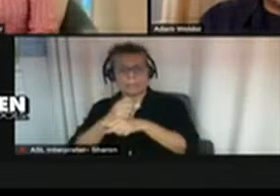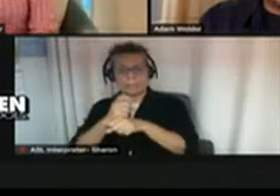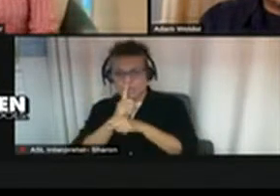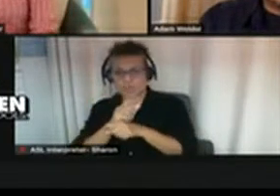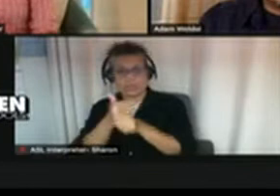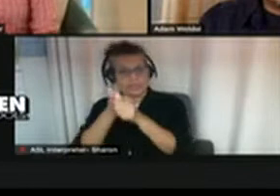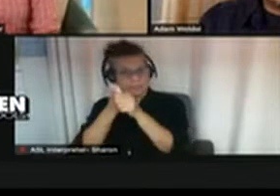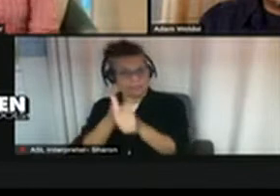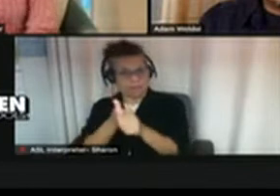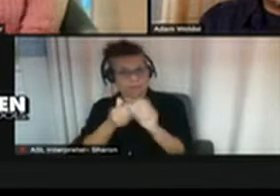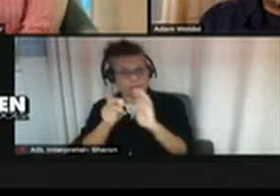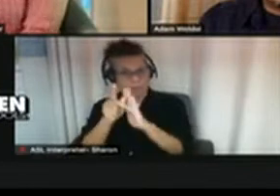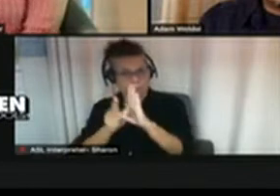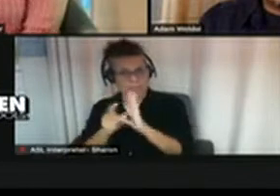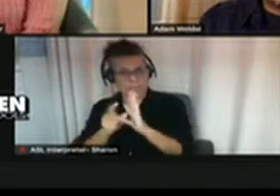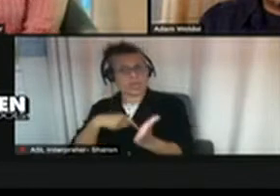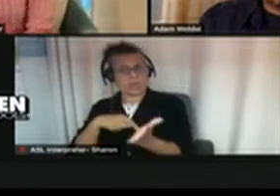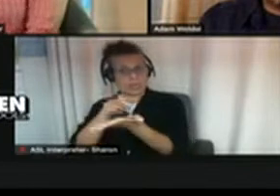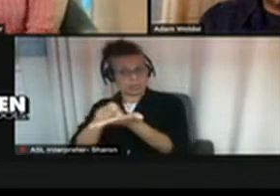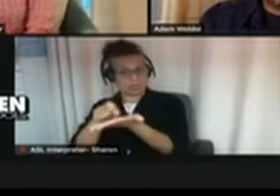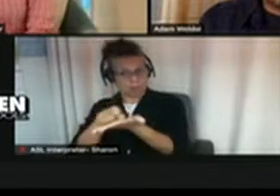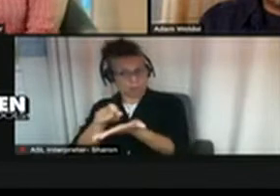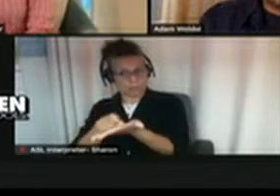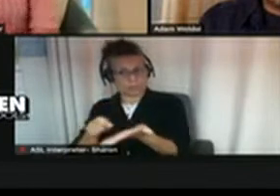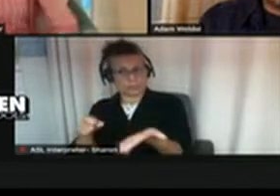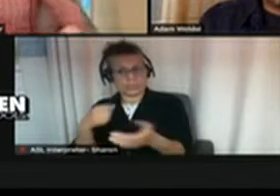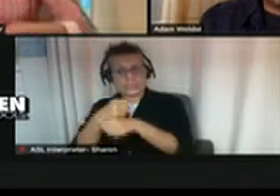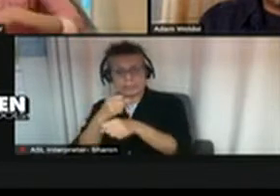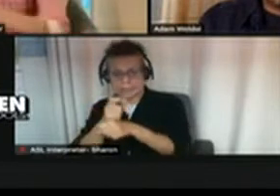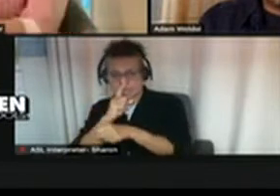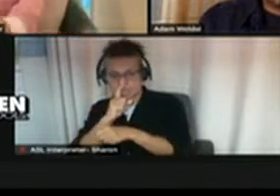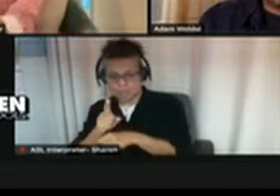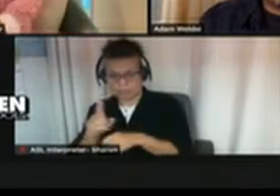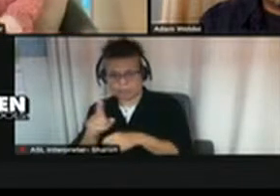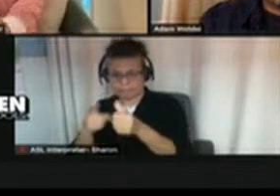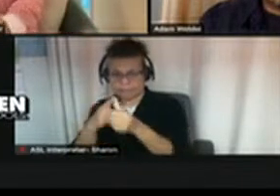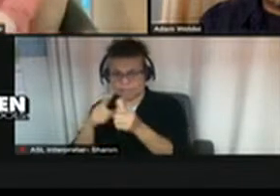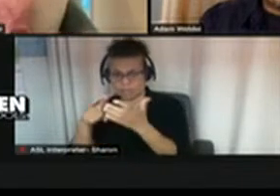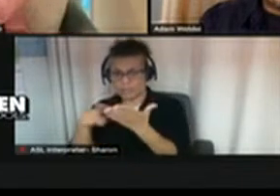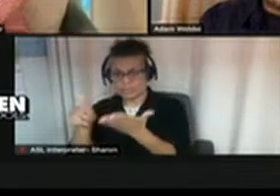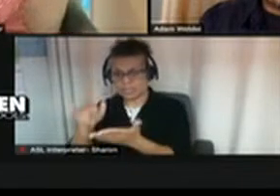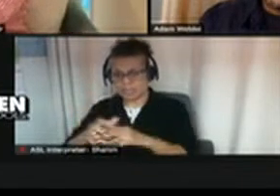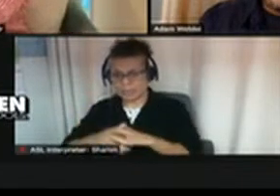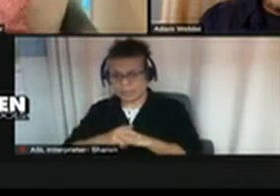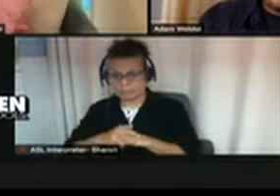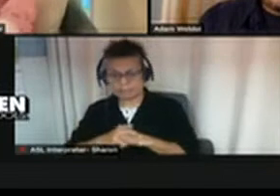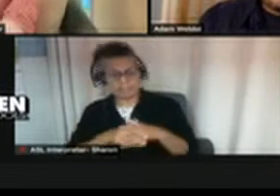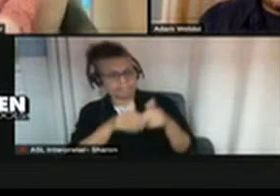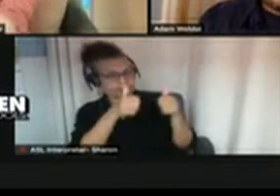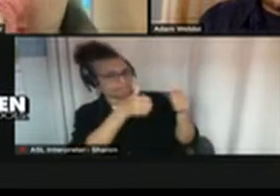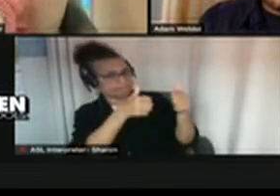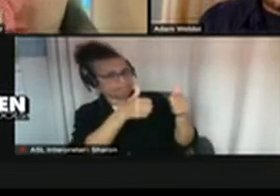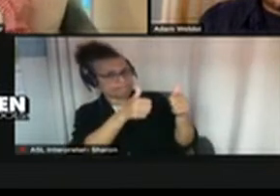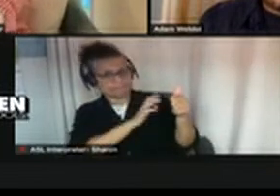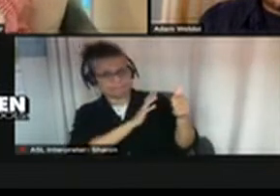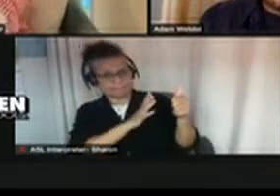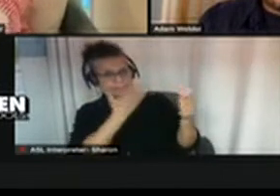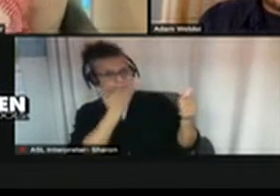policy that we've written. Mm-hmm. Before it comes back. So okay, thank you,